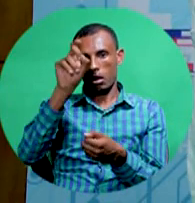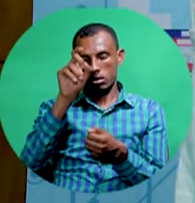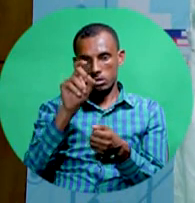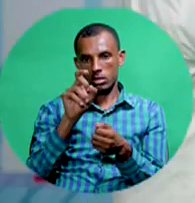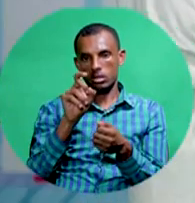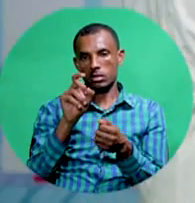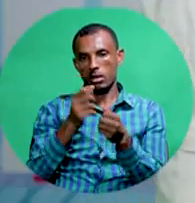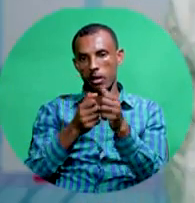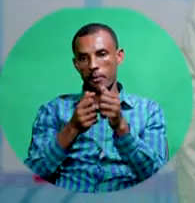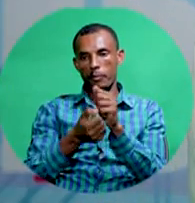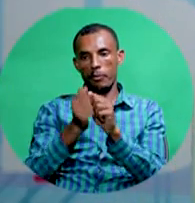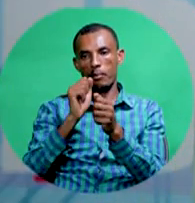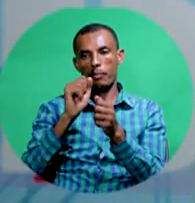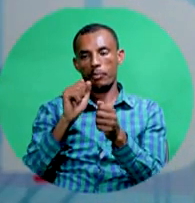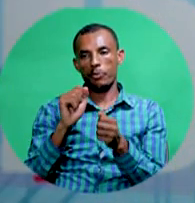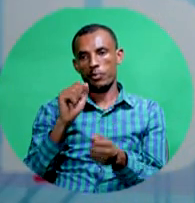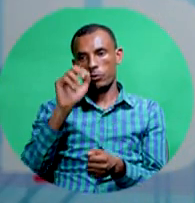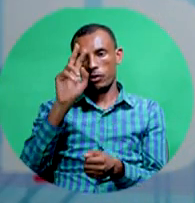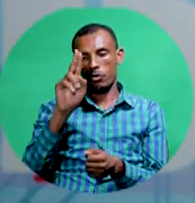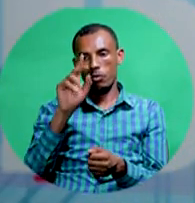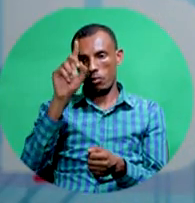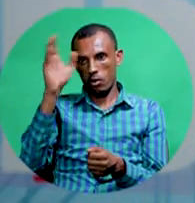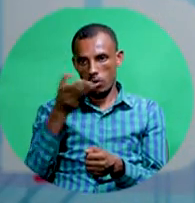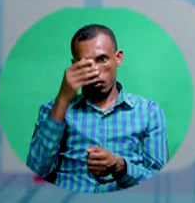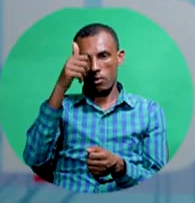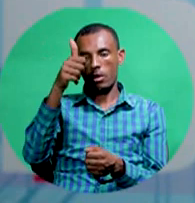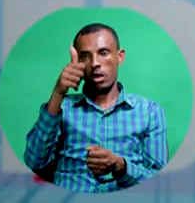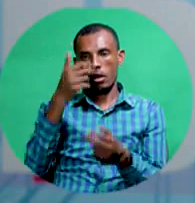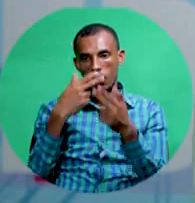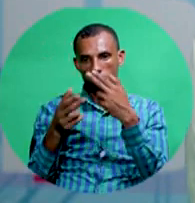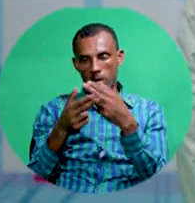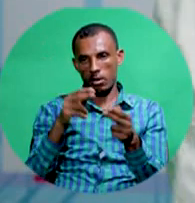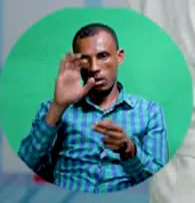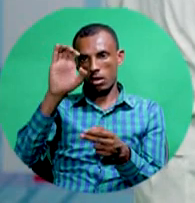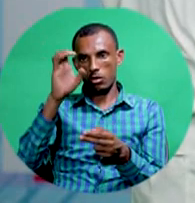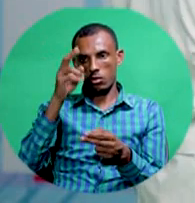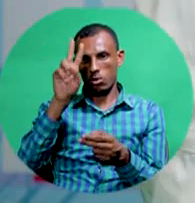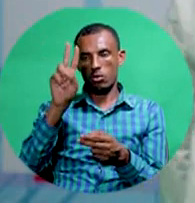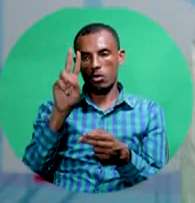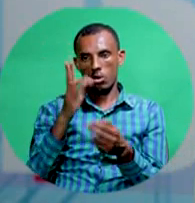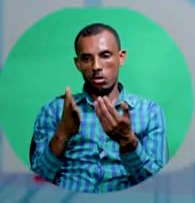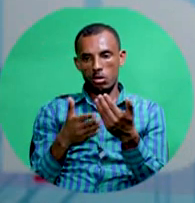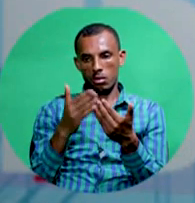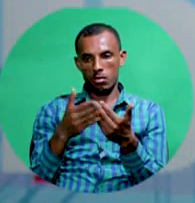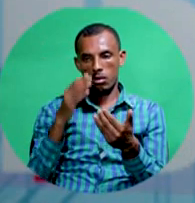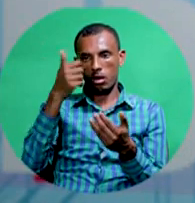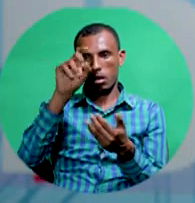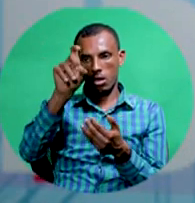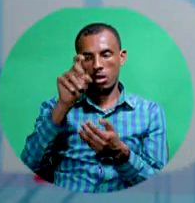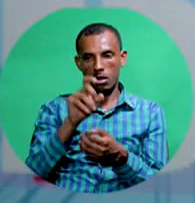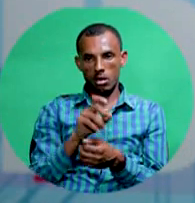value of u. Therefore, 1 over a times e raised to u is simply it is